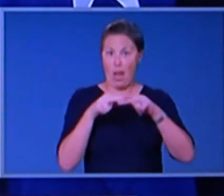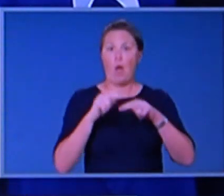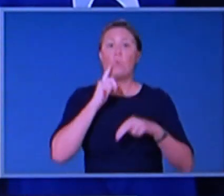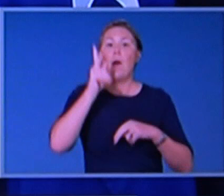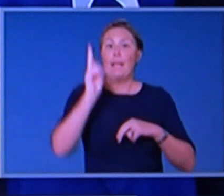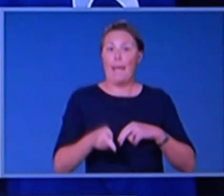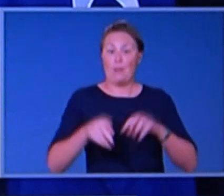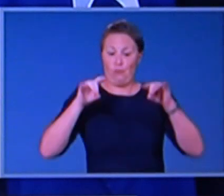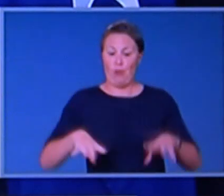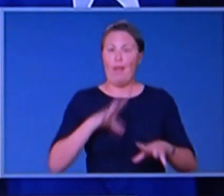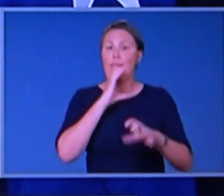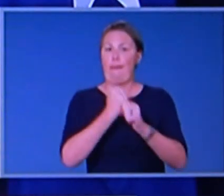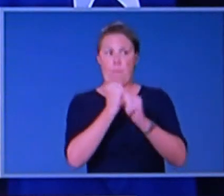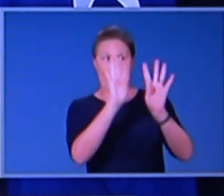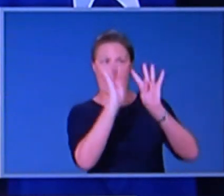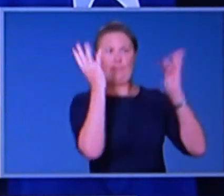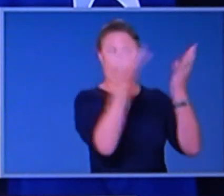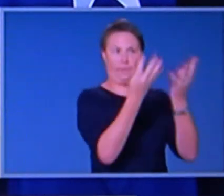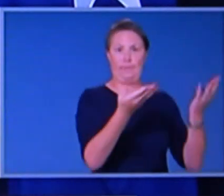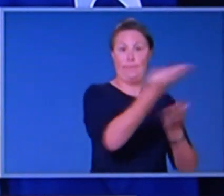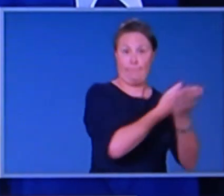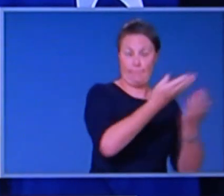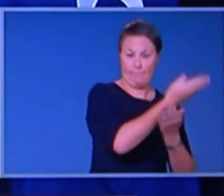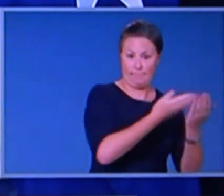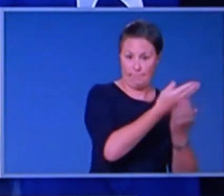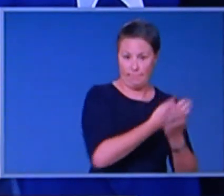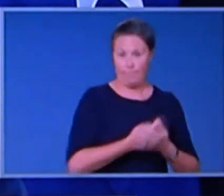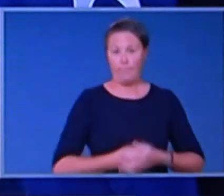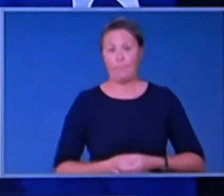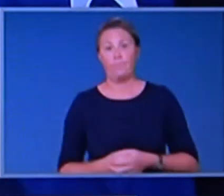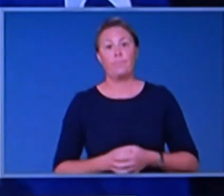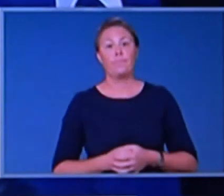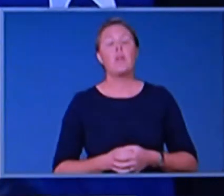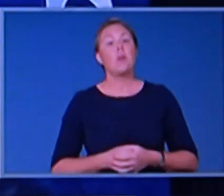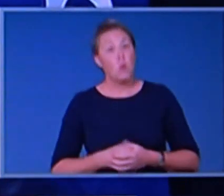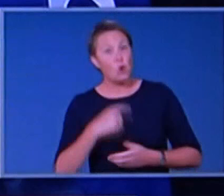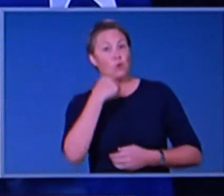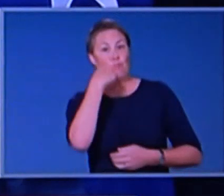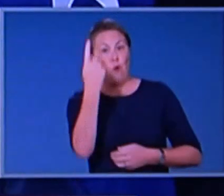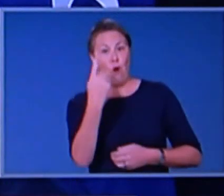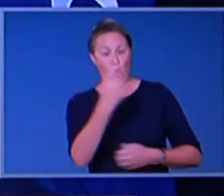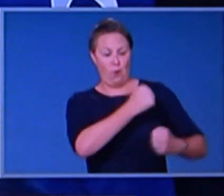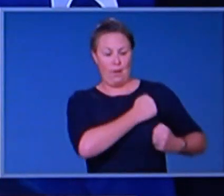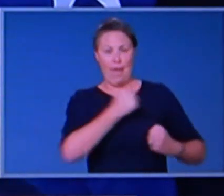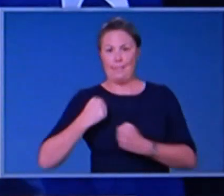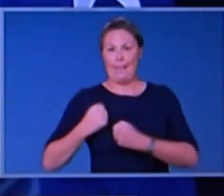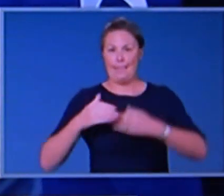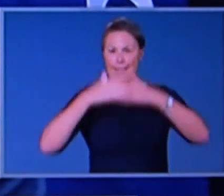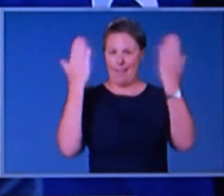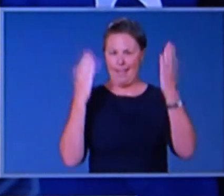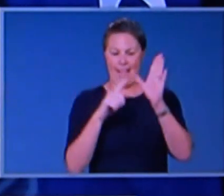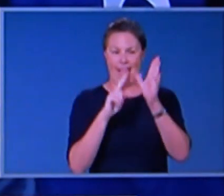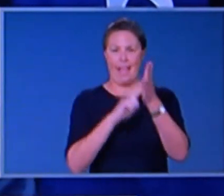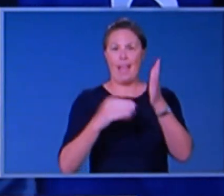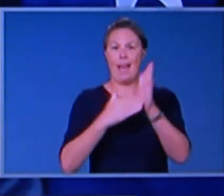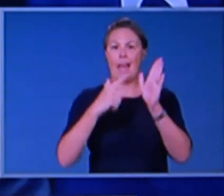And before I hand over to the Chief Medical Officer, I would note, of course, that tomorrow is Anzac Day. Now, Anzac Day this